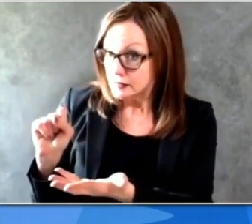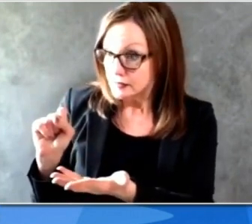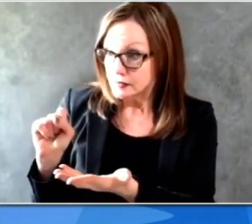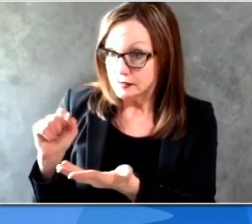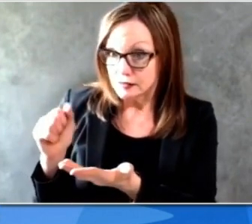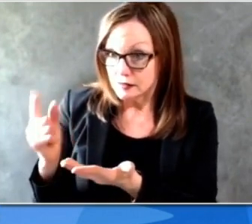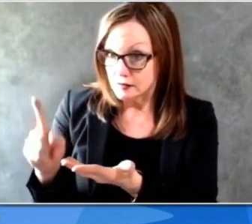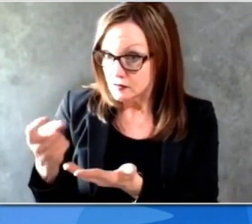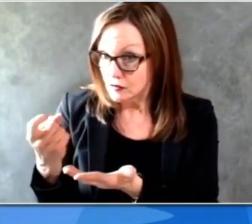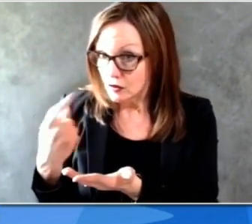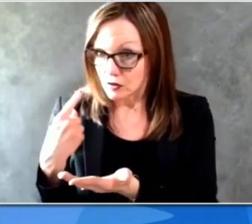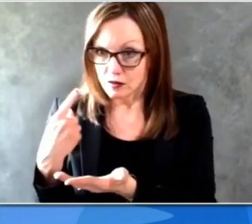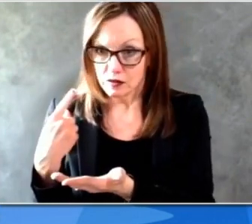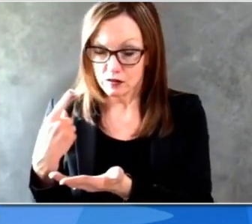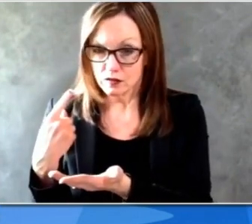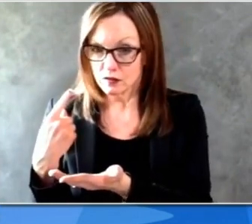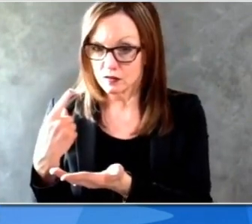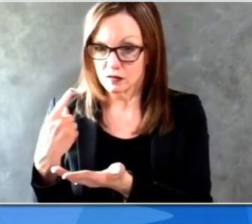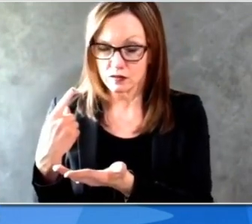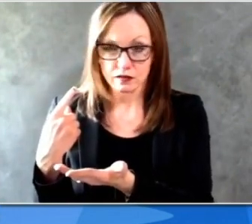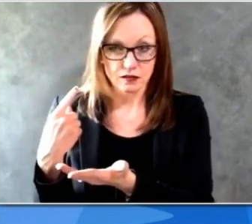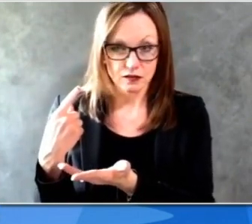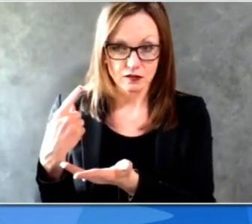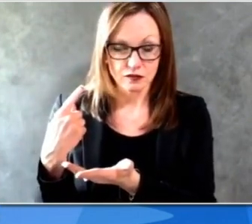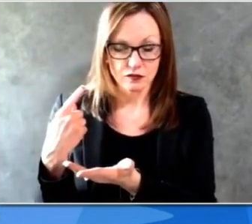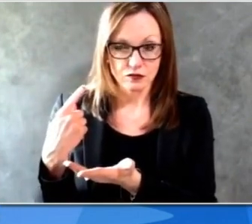Stephanie Hoff from WIS Politics.